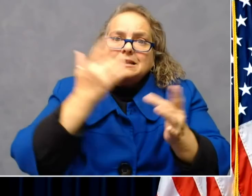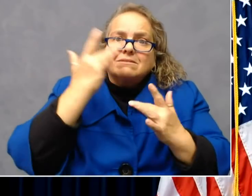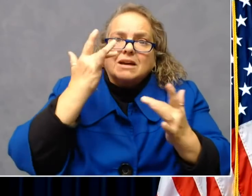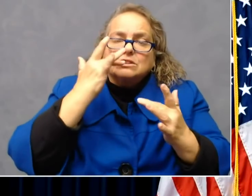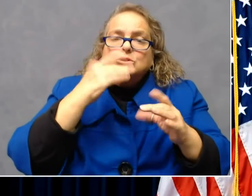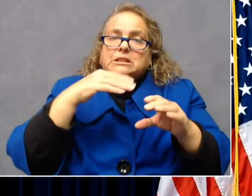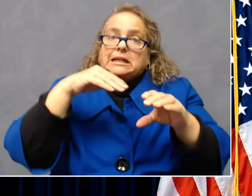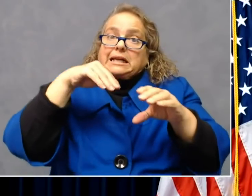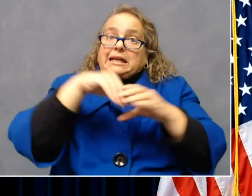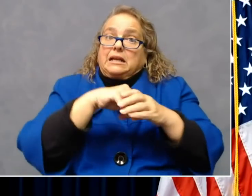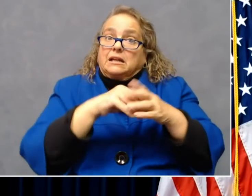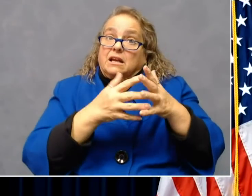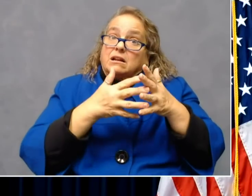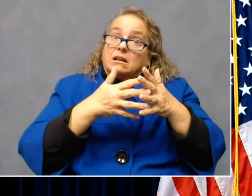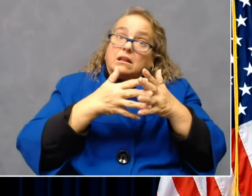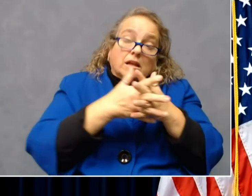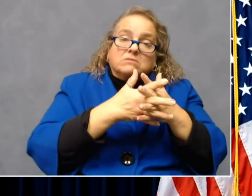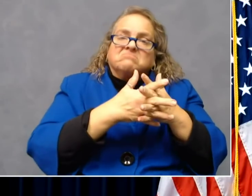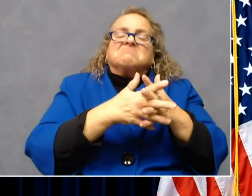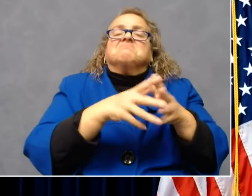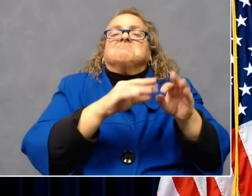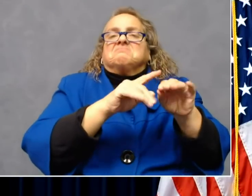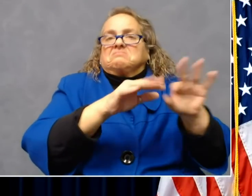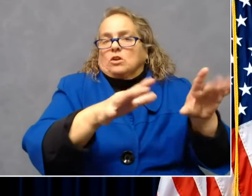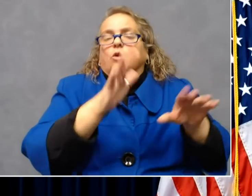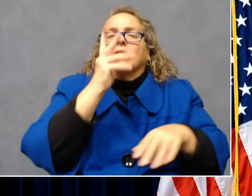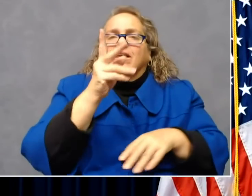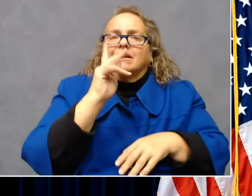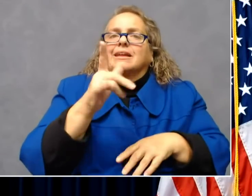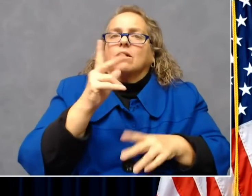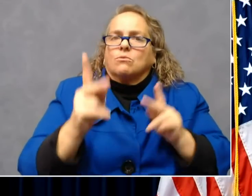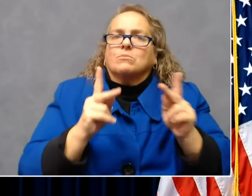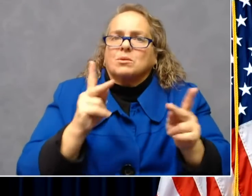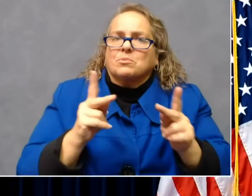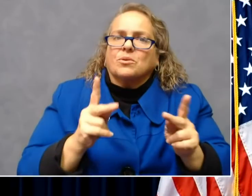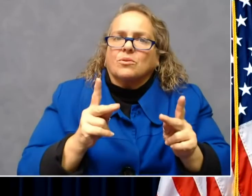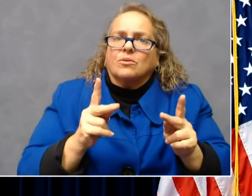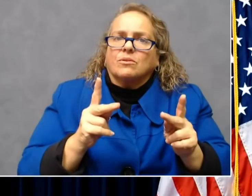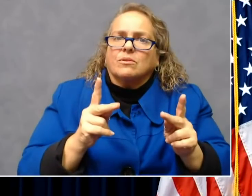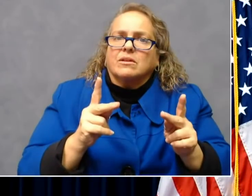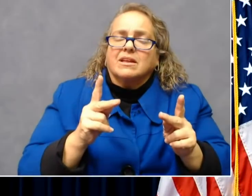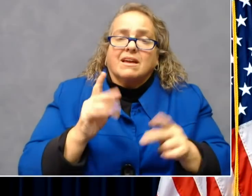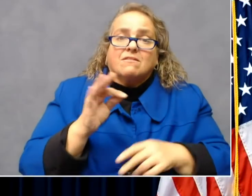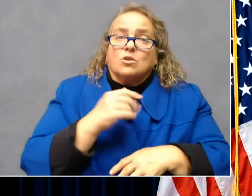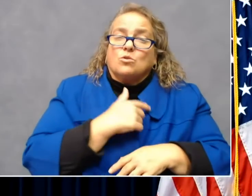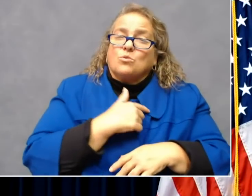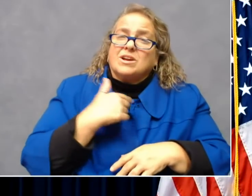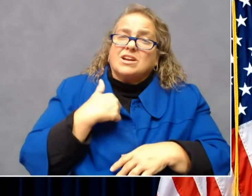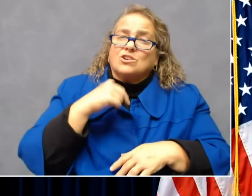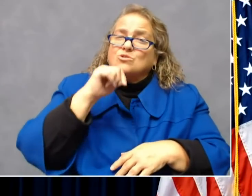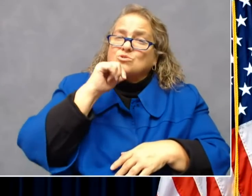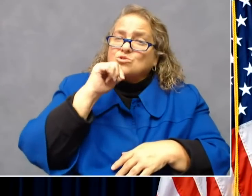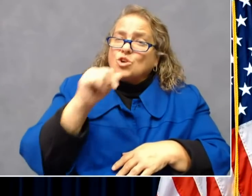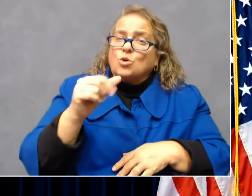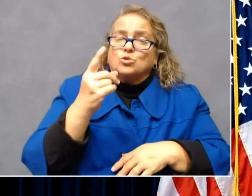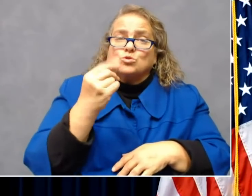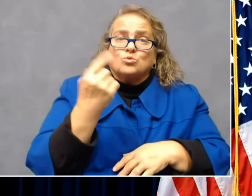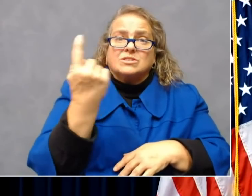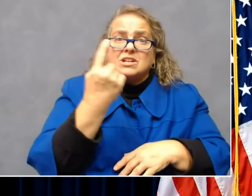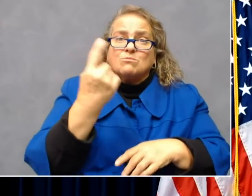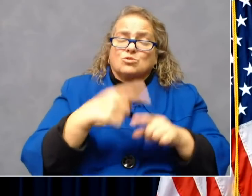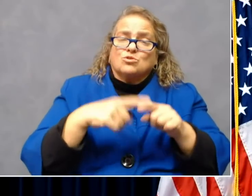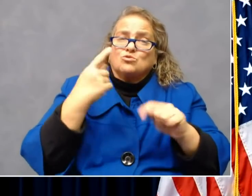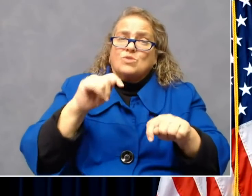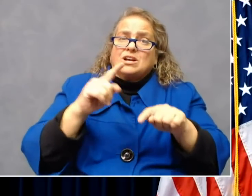people. So the point is, if we don't take steps to lower the amount of cases right now, a lot more people die